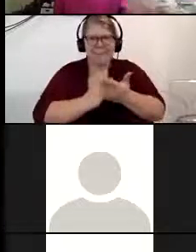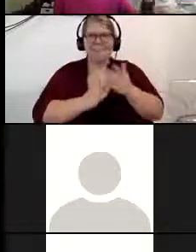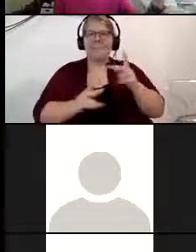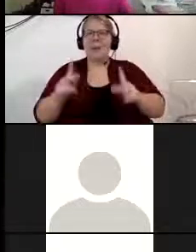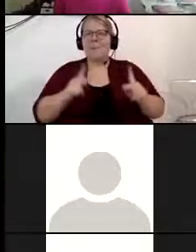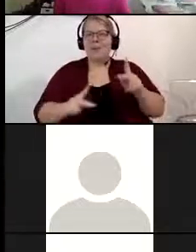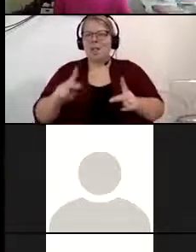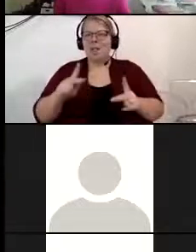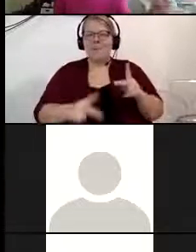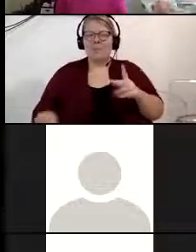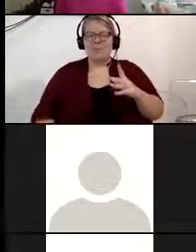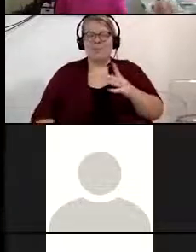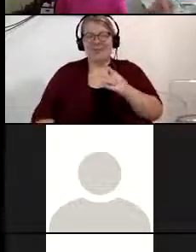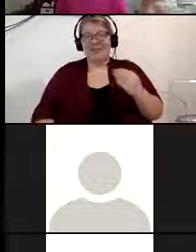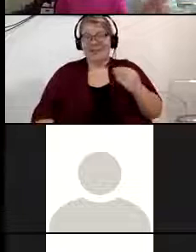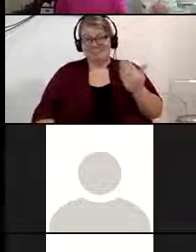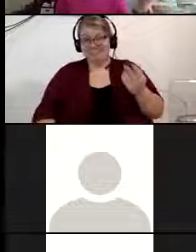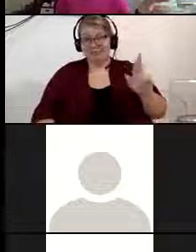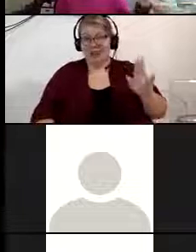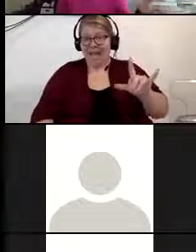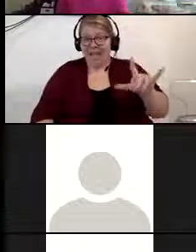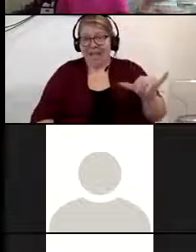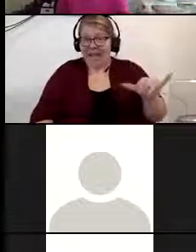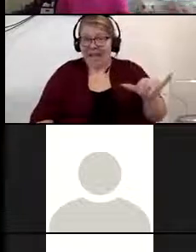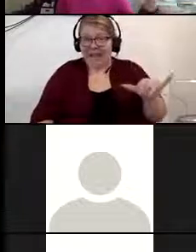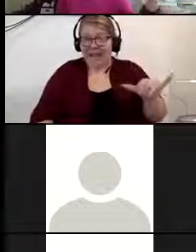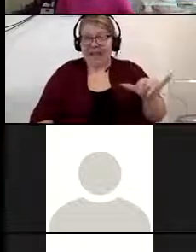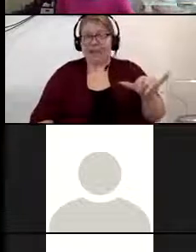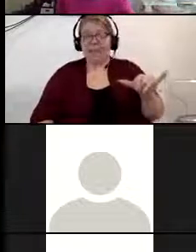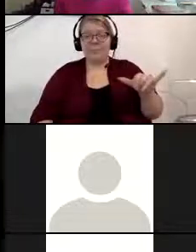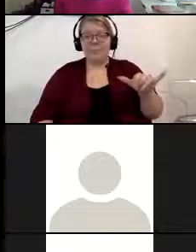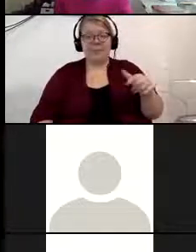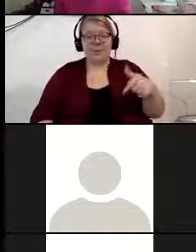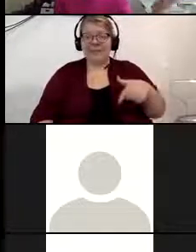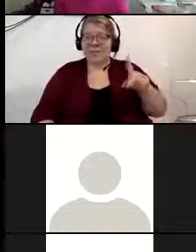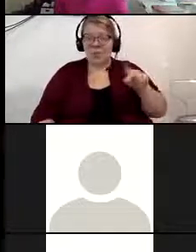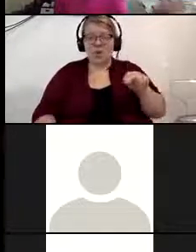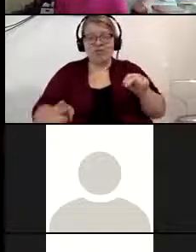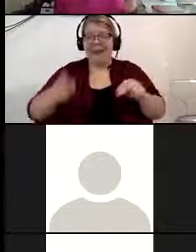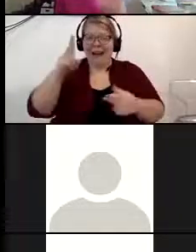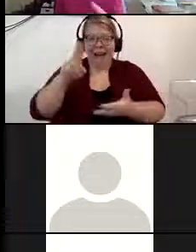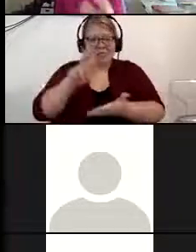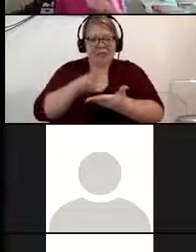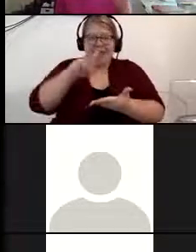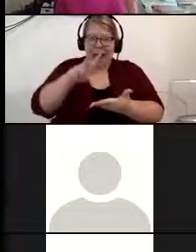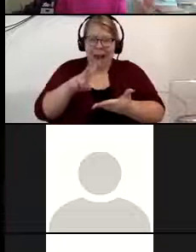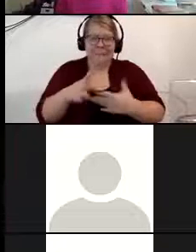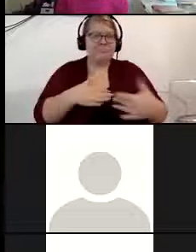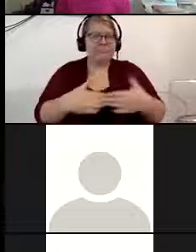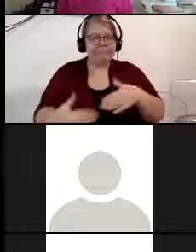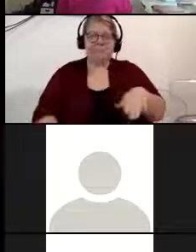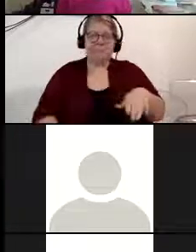see the reality that these are high relapsing disorders, whether it's gambling or substance